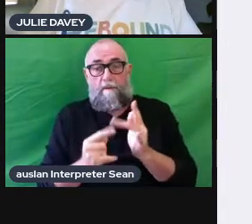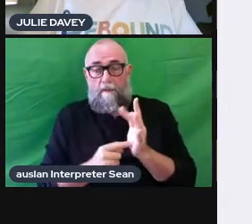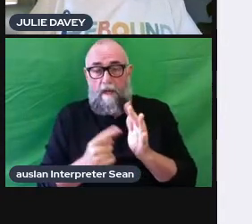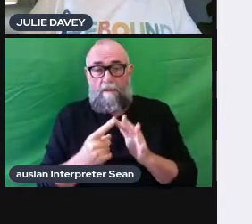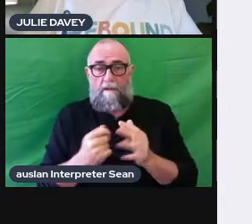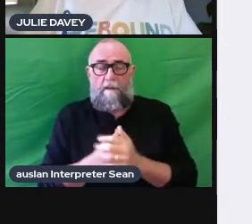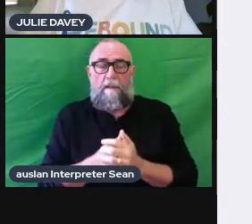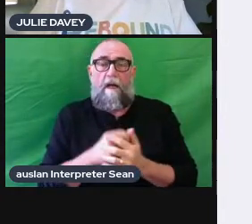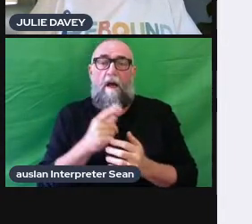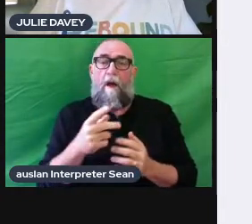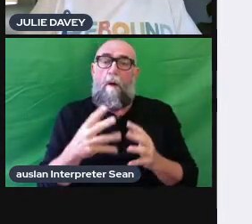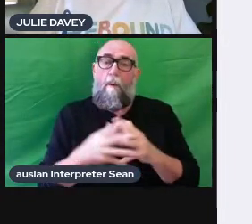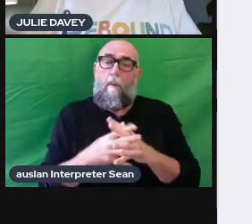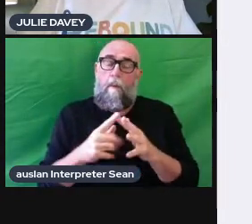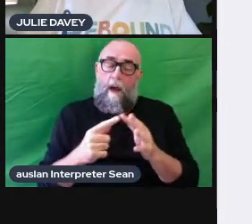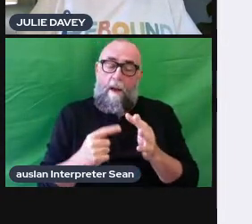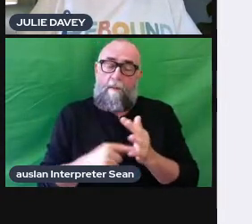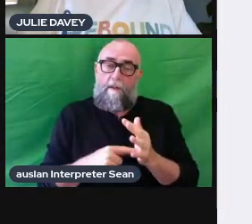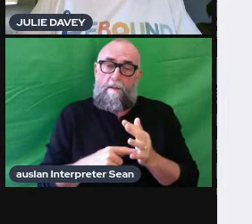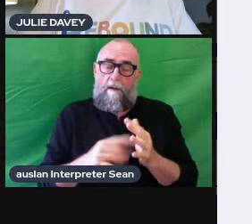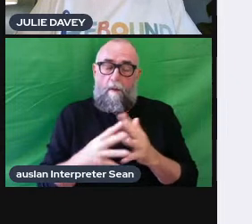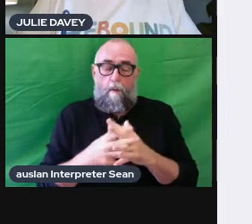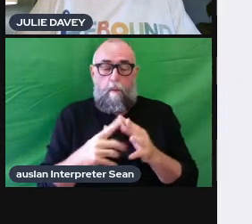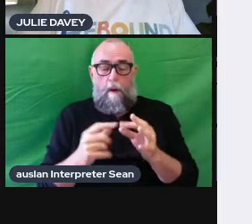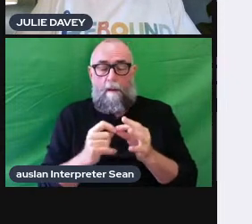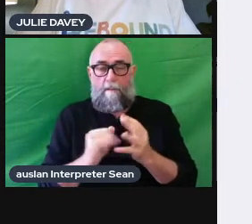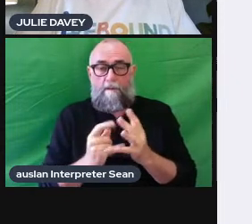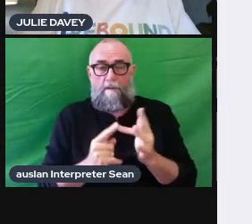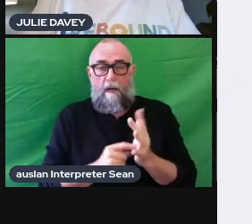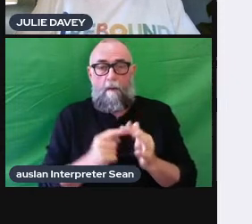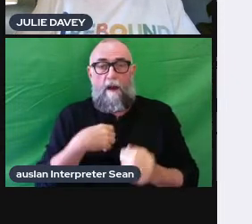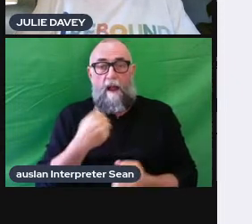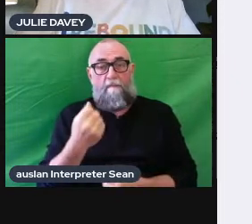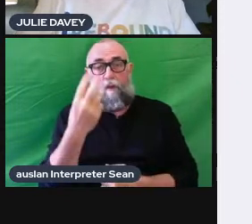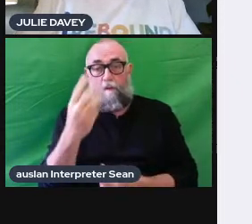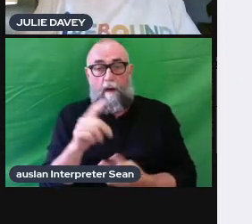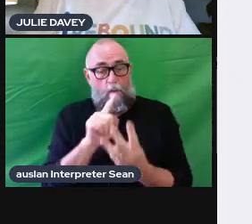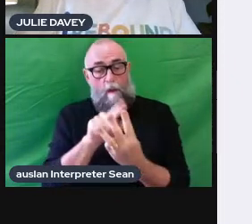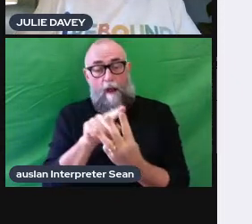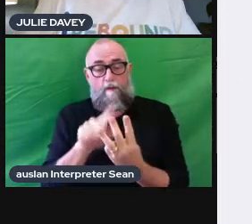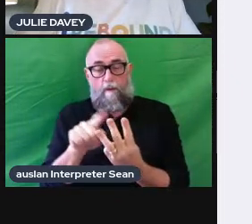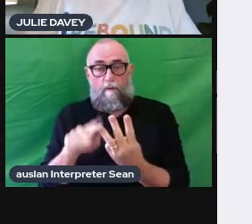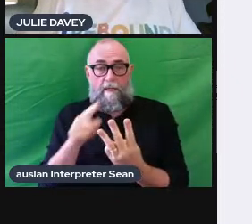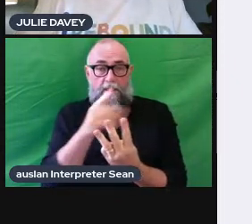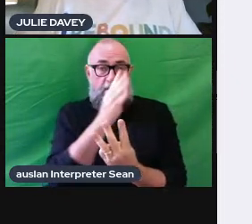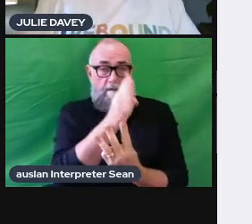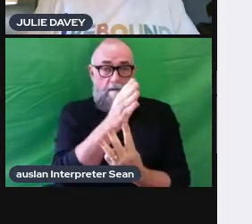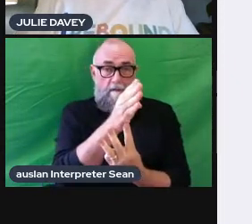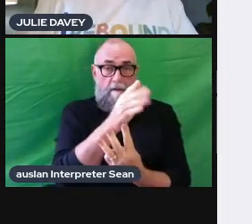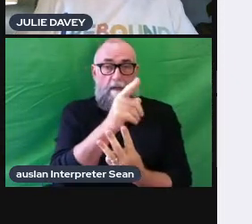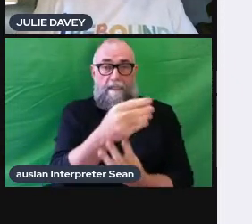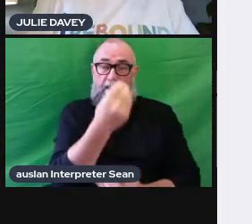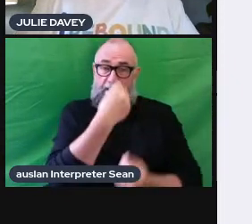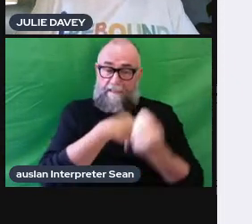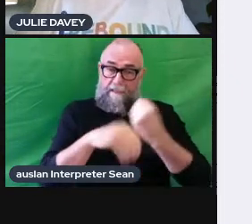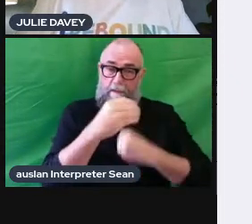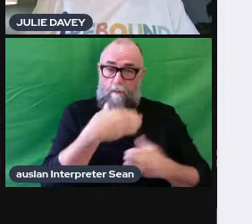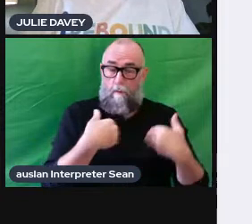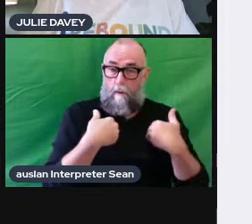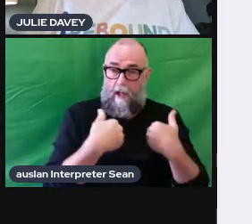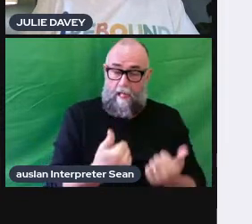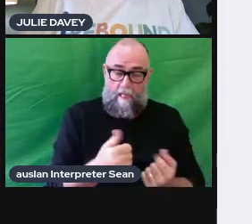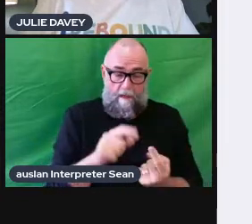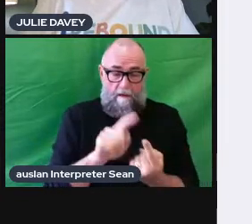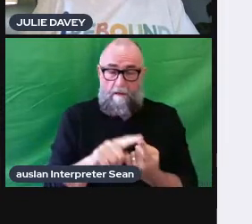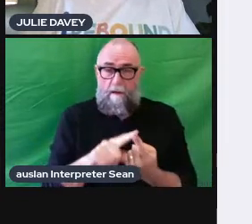sections. The first one is eating well, and basically that area of the website helps you to